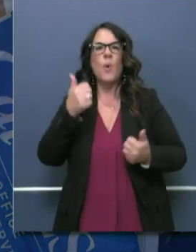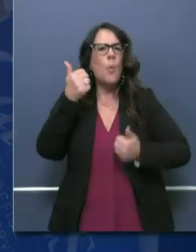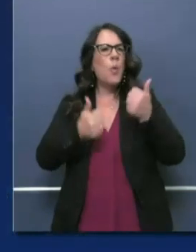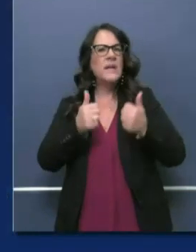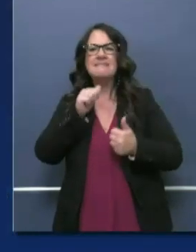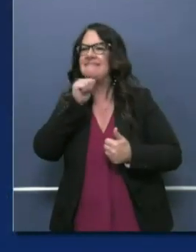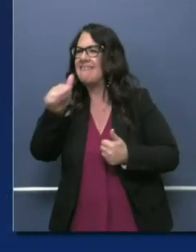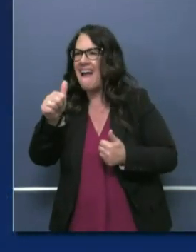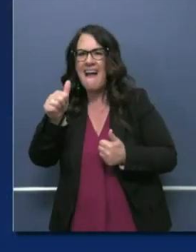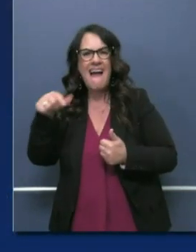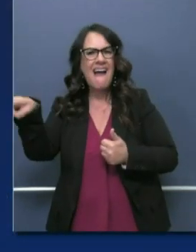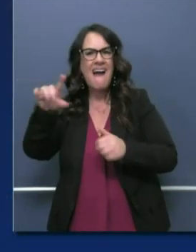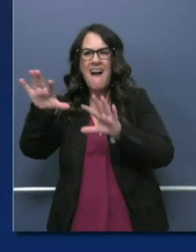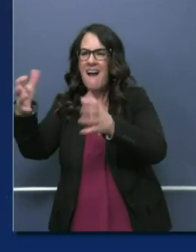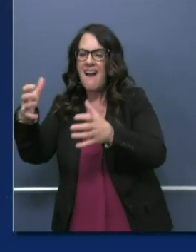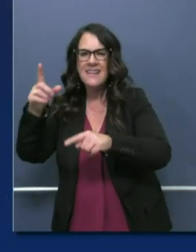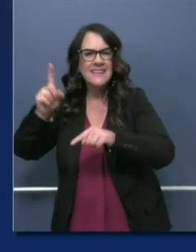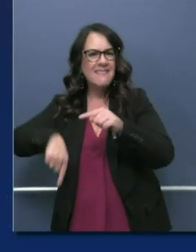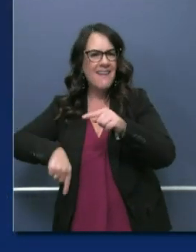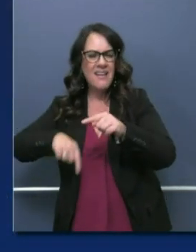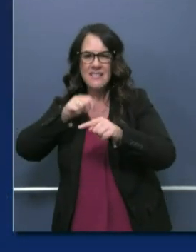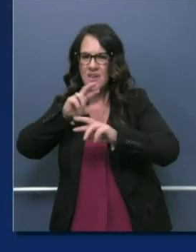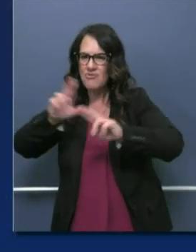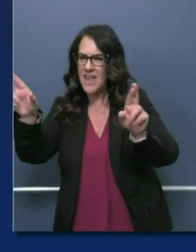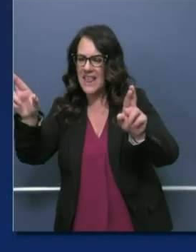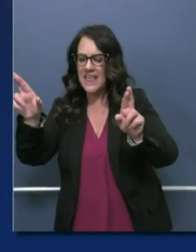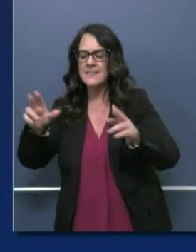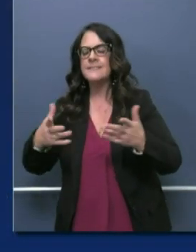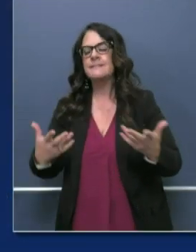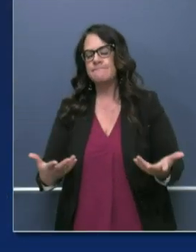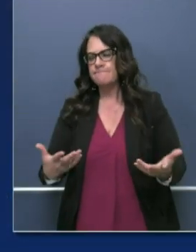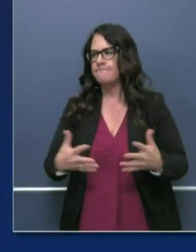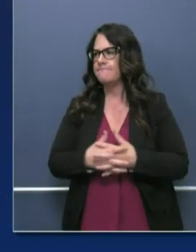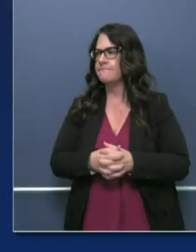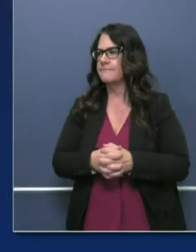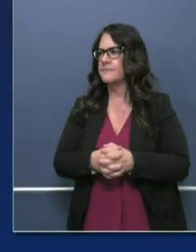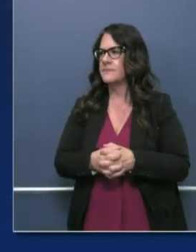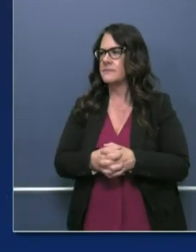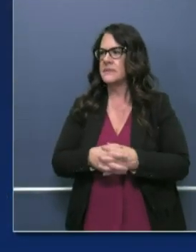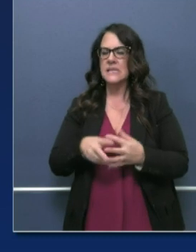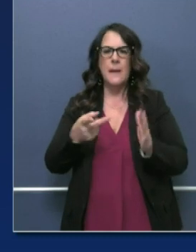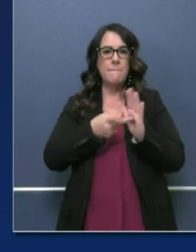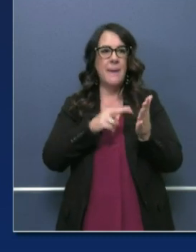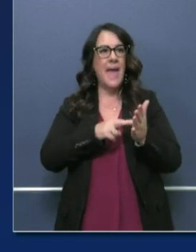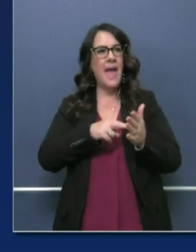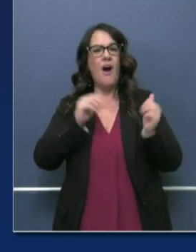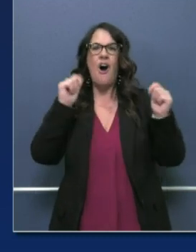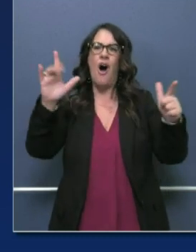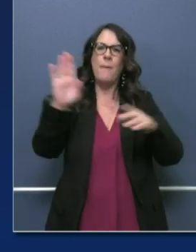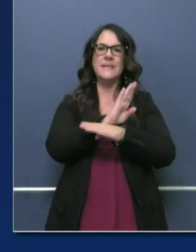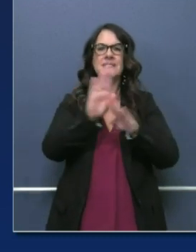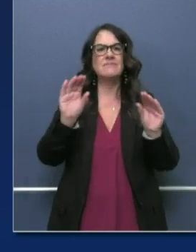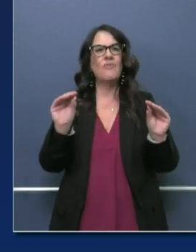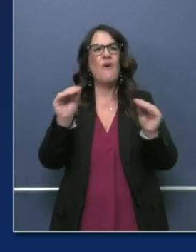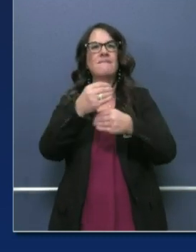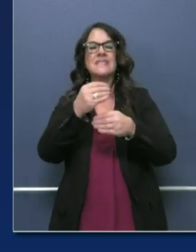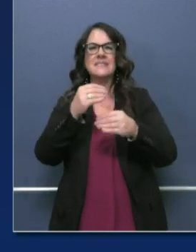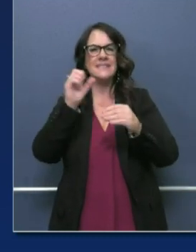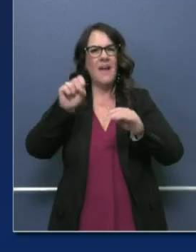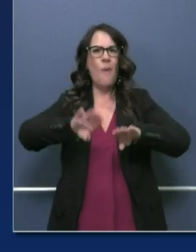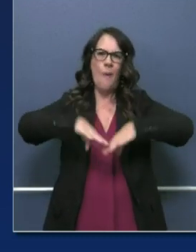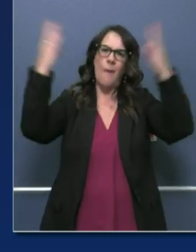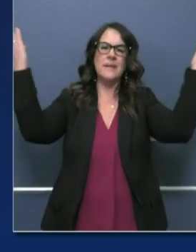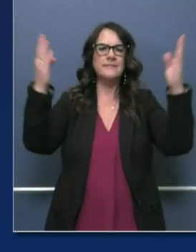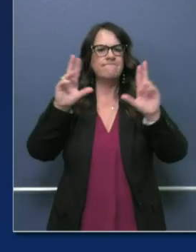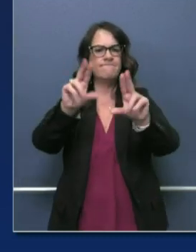stage, but still is in stage 2, in this very opening, we're not going to go immediately to opening offices, for example. We're not going to go